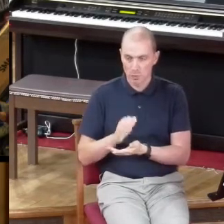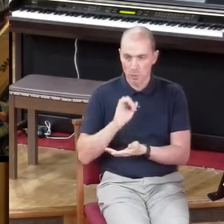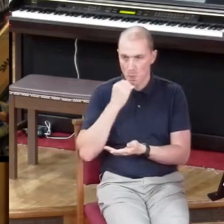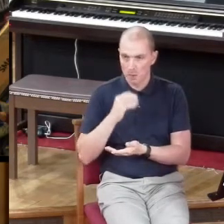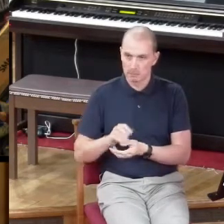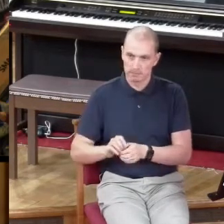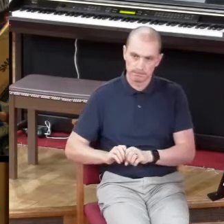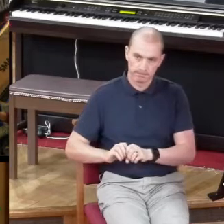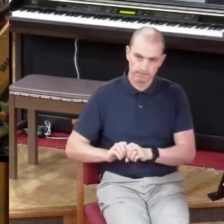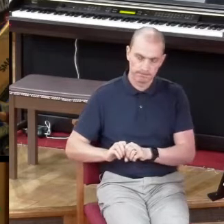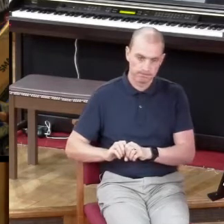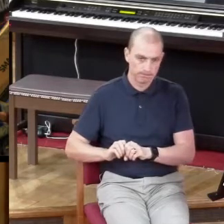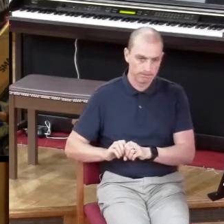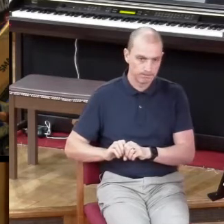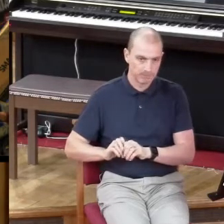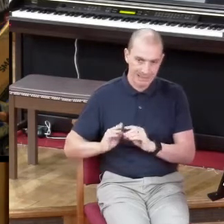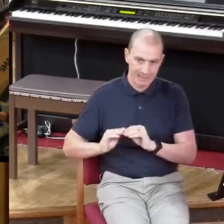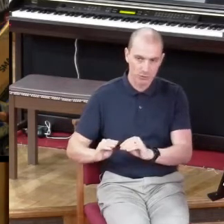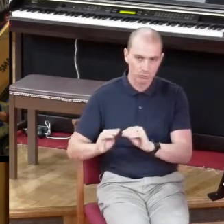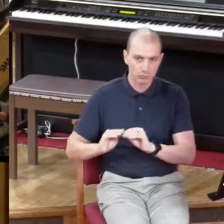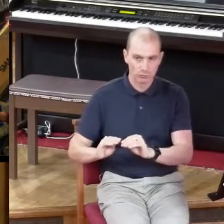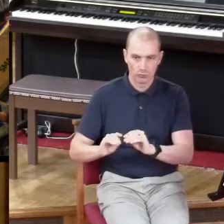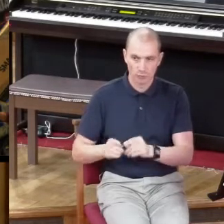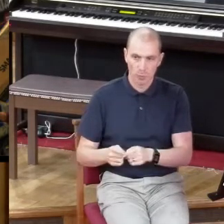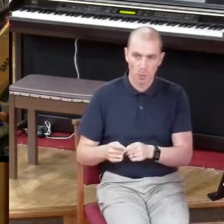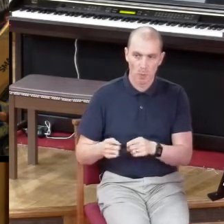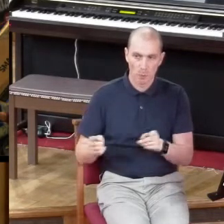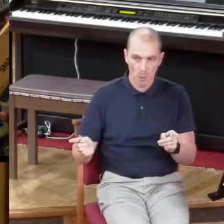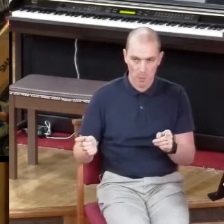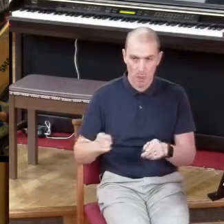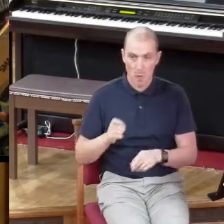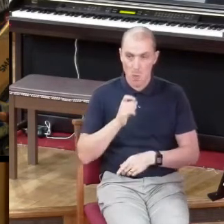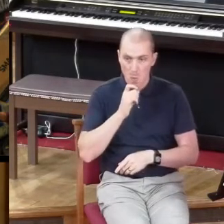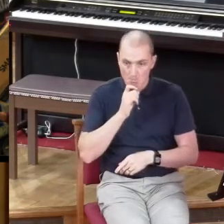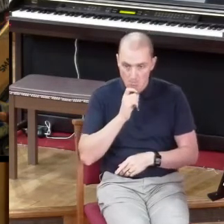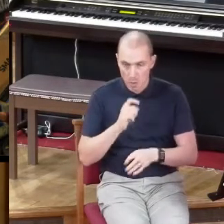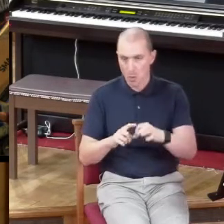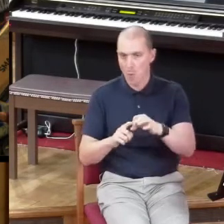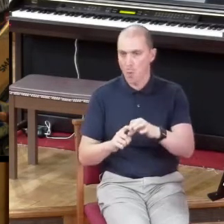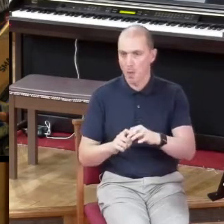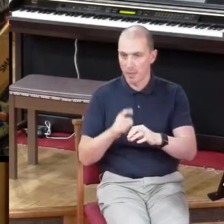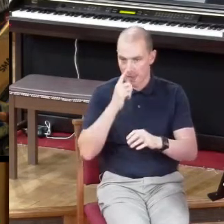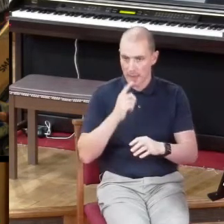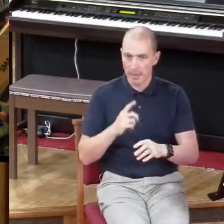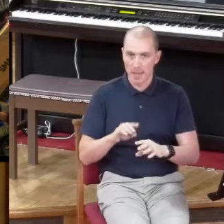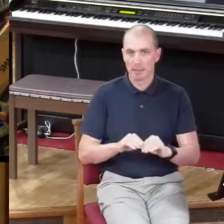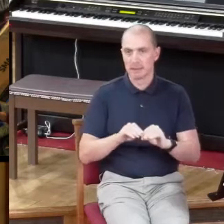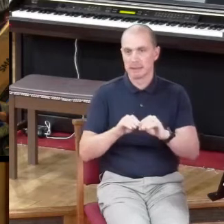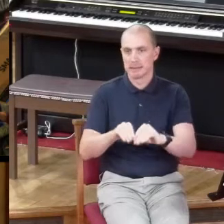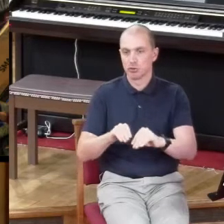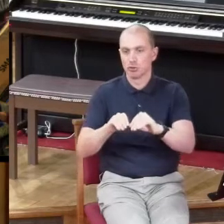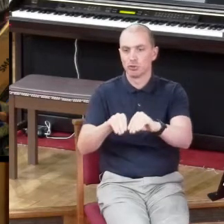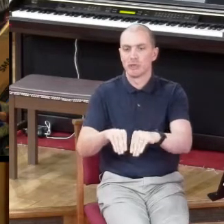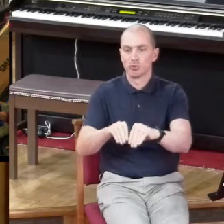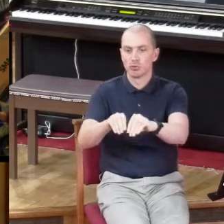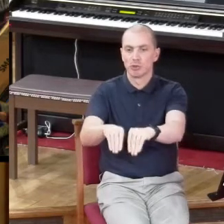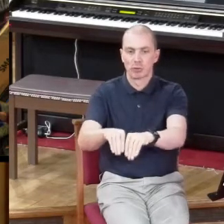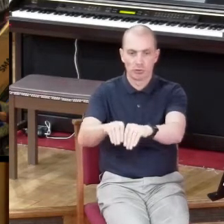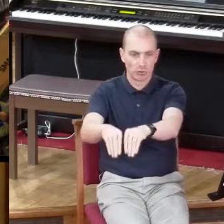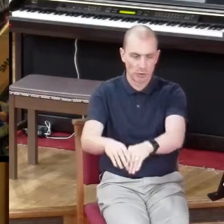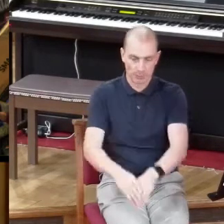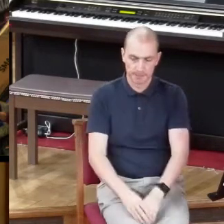be qualified to teach, to those who are faithful, who have the commitment and the courage. Now, it's